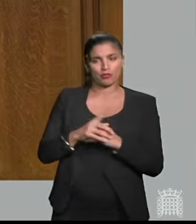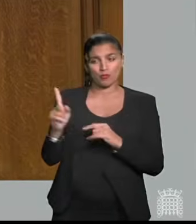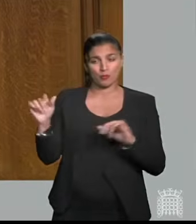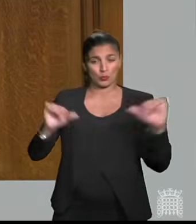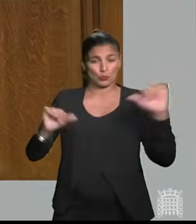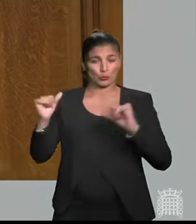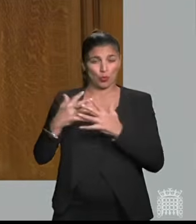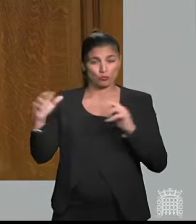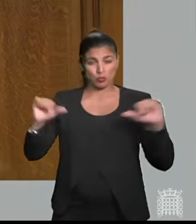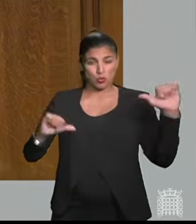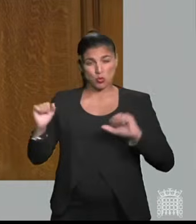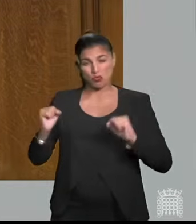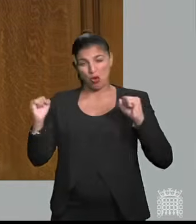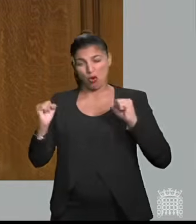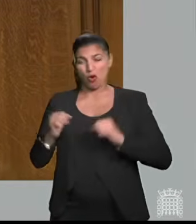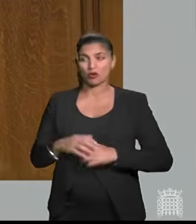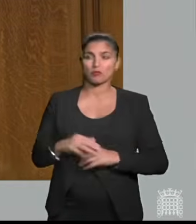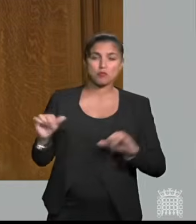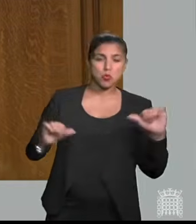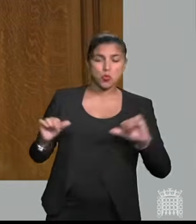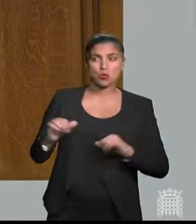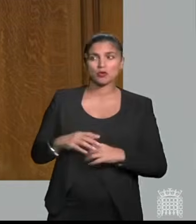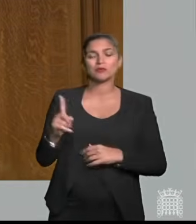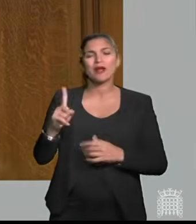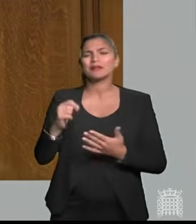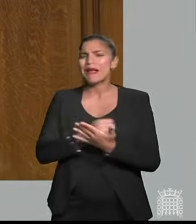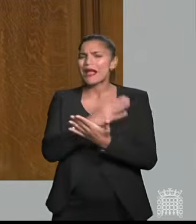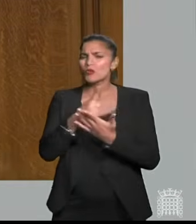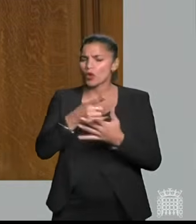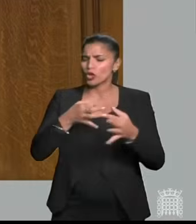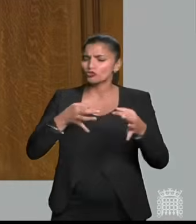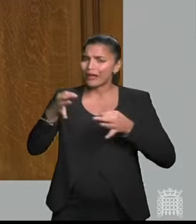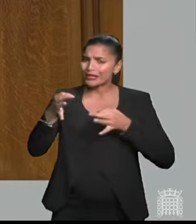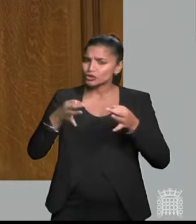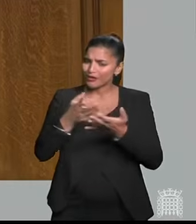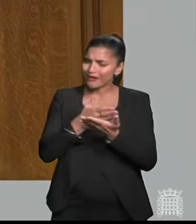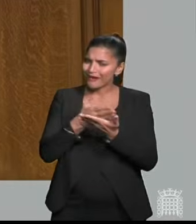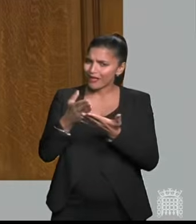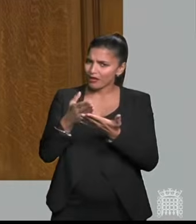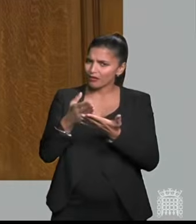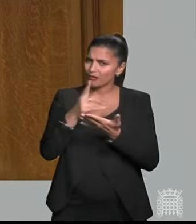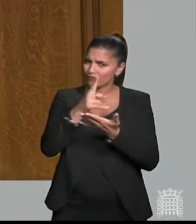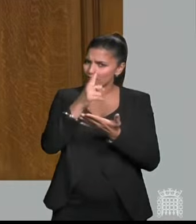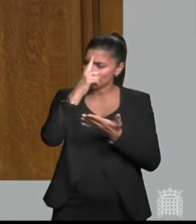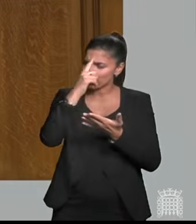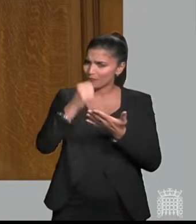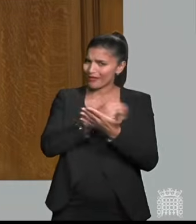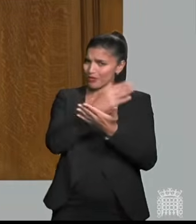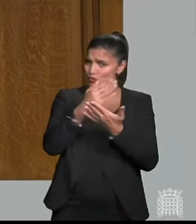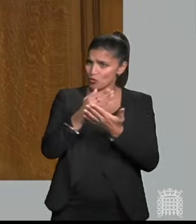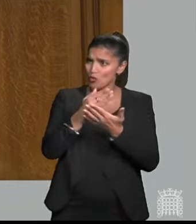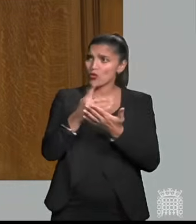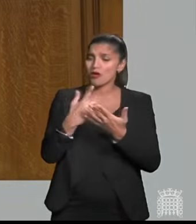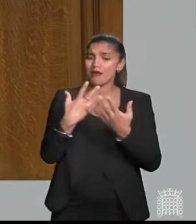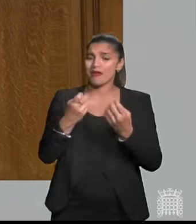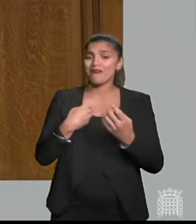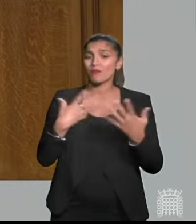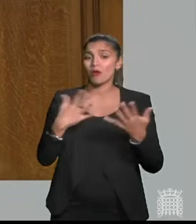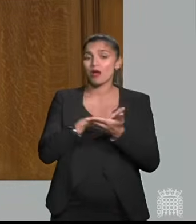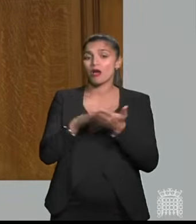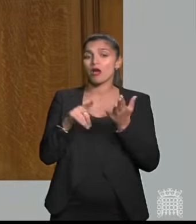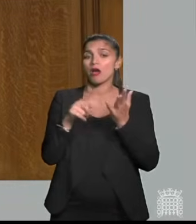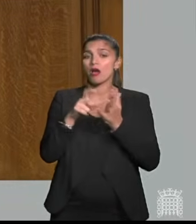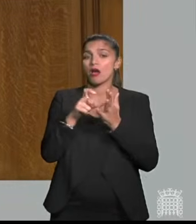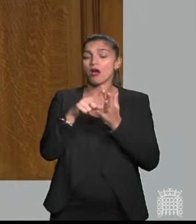approach to rail links is achieved across the region, it should include the much-needed upgrade to the Penistone line running from